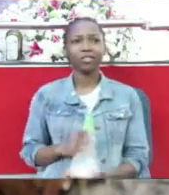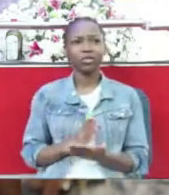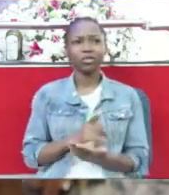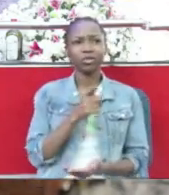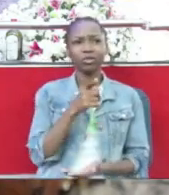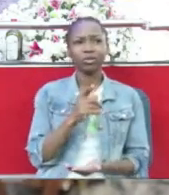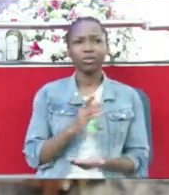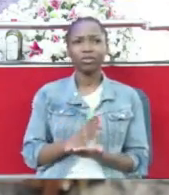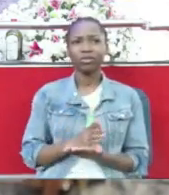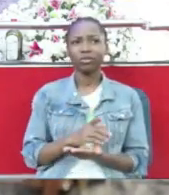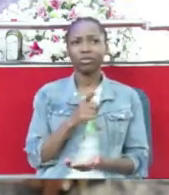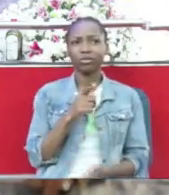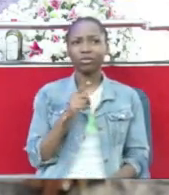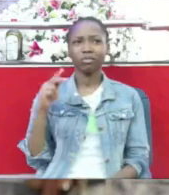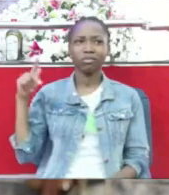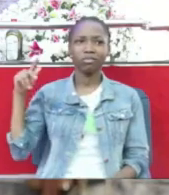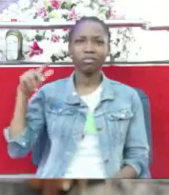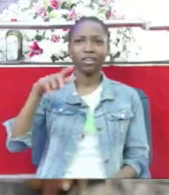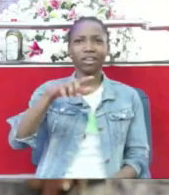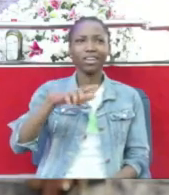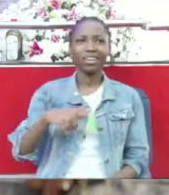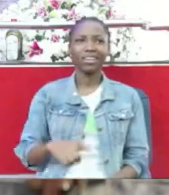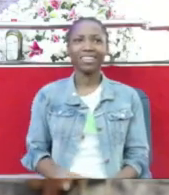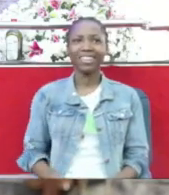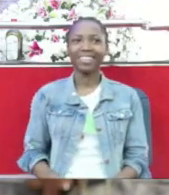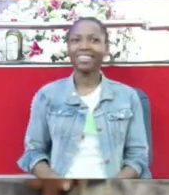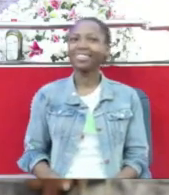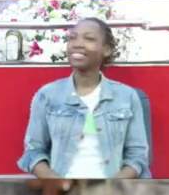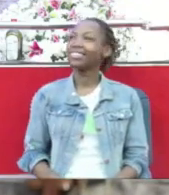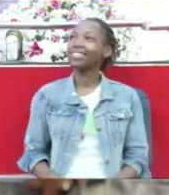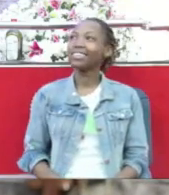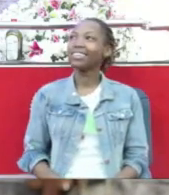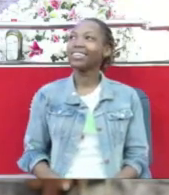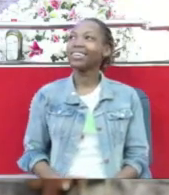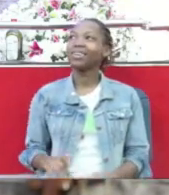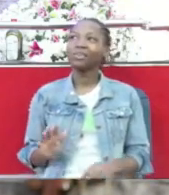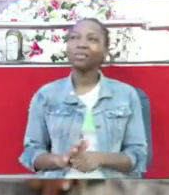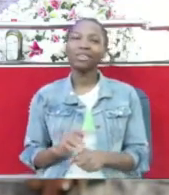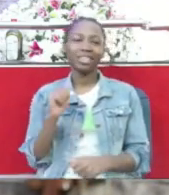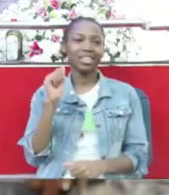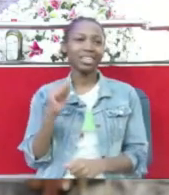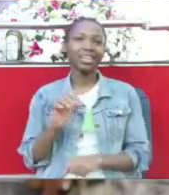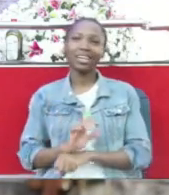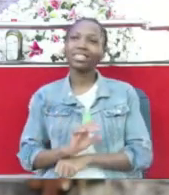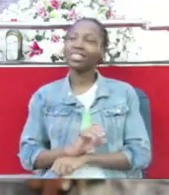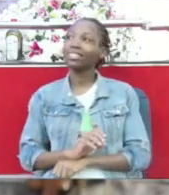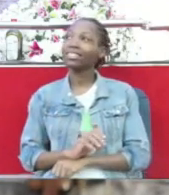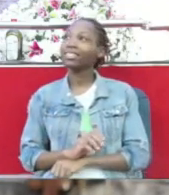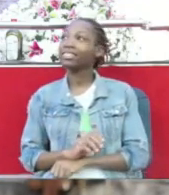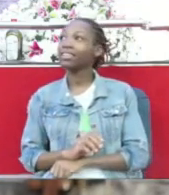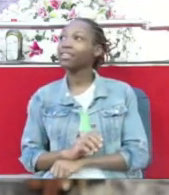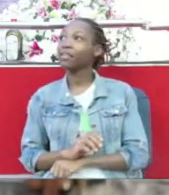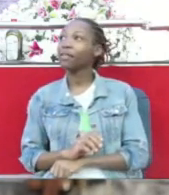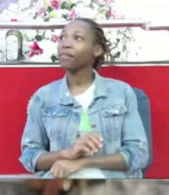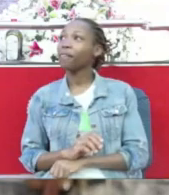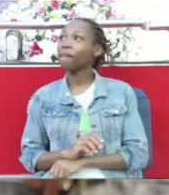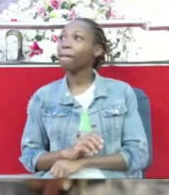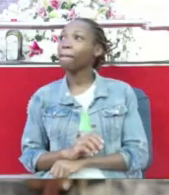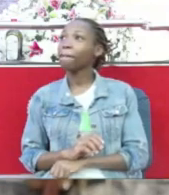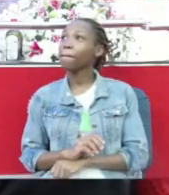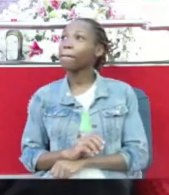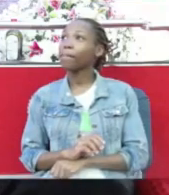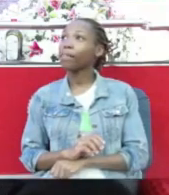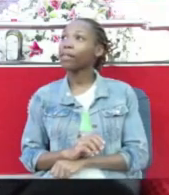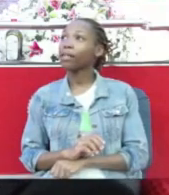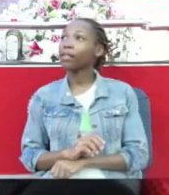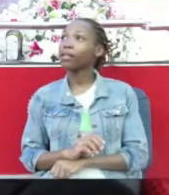we need many young people here too. And by the way, many countries are trying to steal our young people. Do you know? Have you known? Unajua mataifa mengi yanajaribu kuiba vijana wetu.